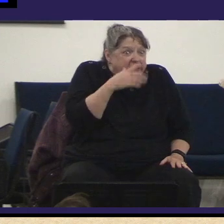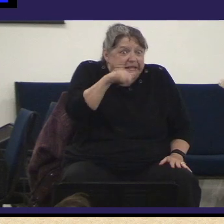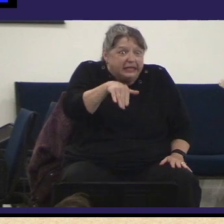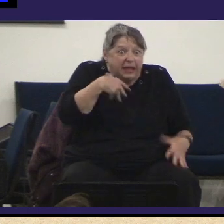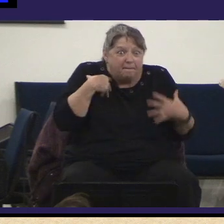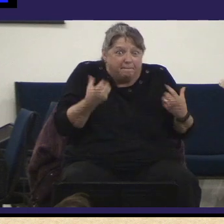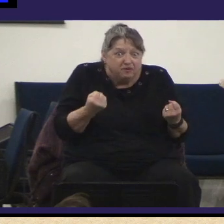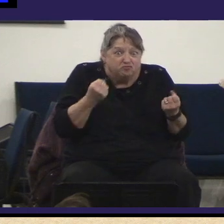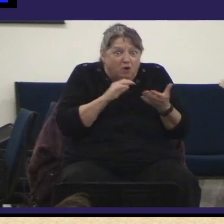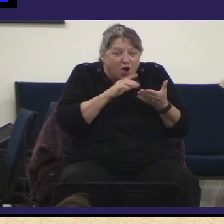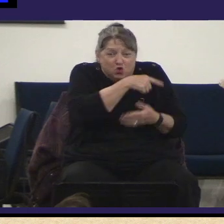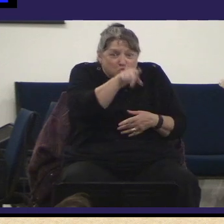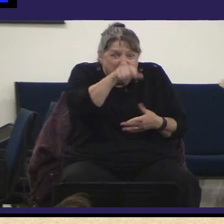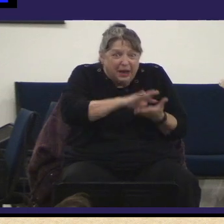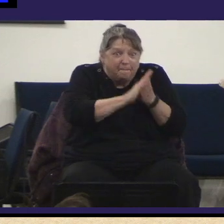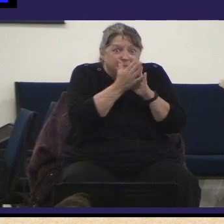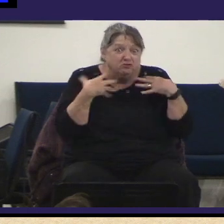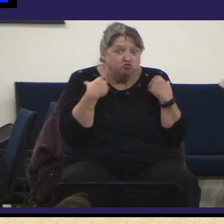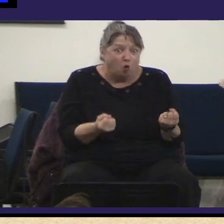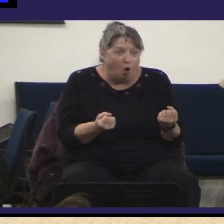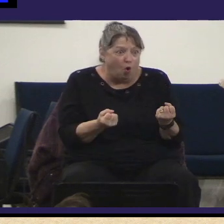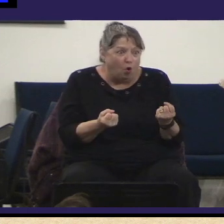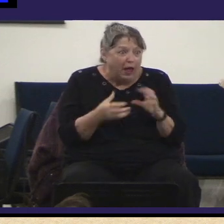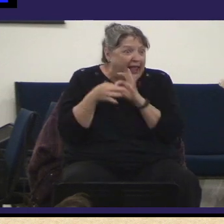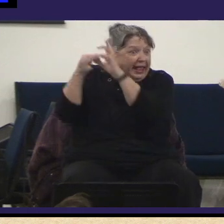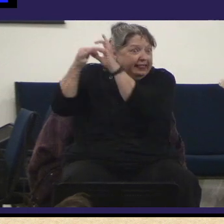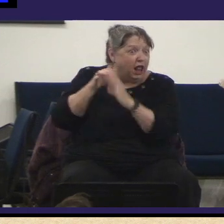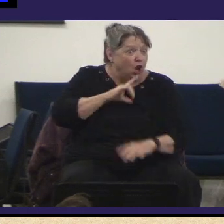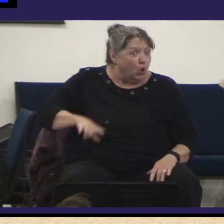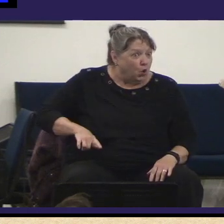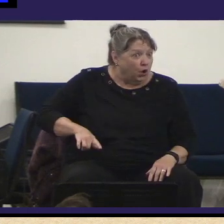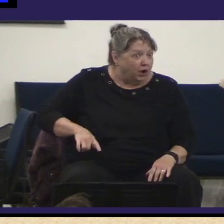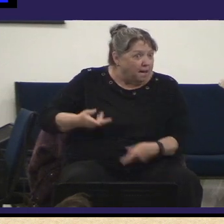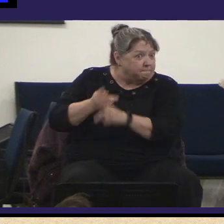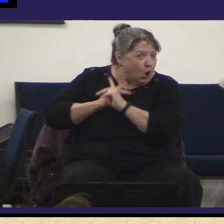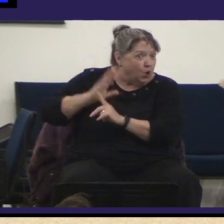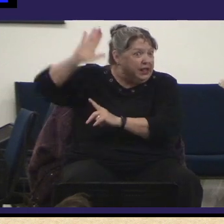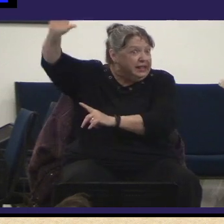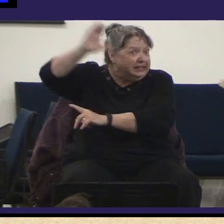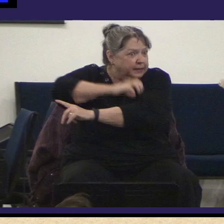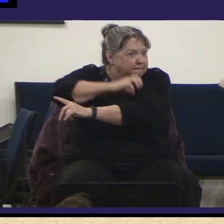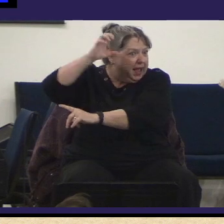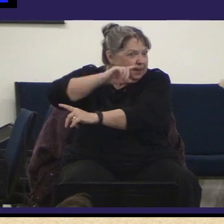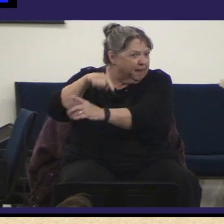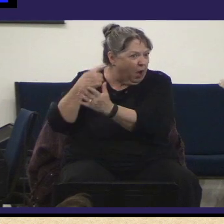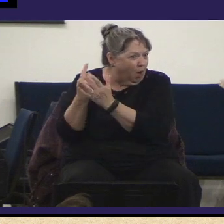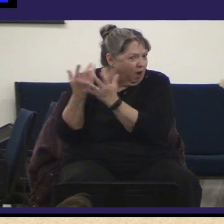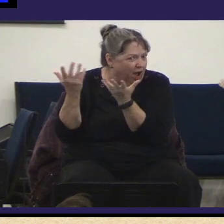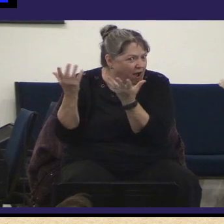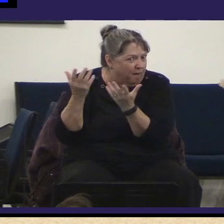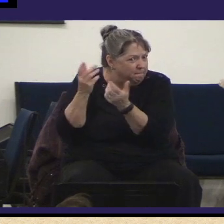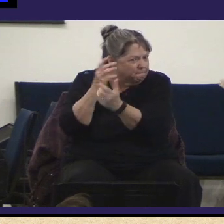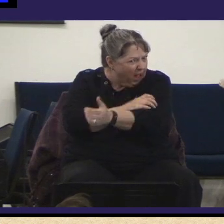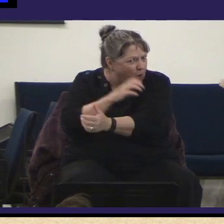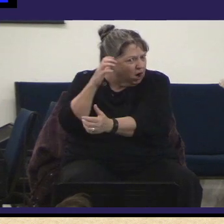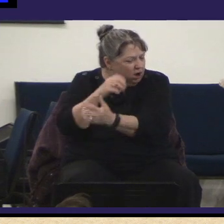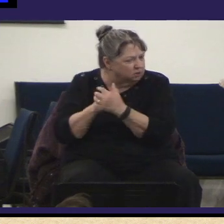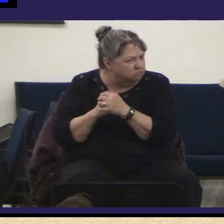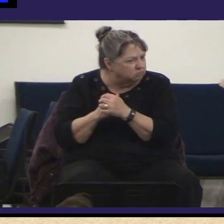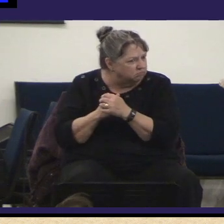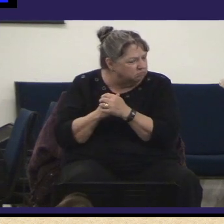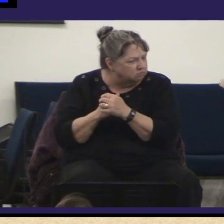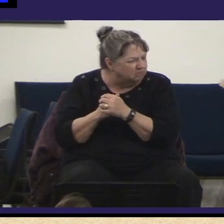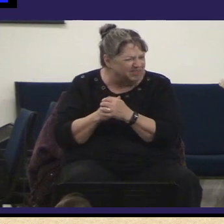Why would he do that? He does it because there's no way we can stand firm. There's no way we can